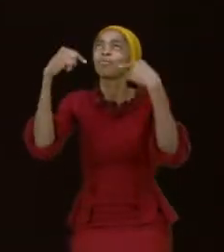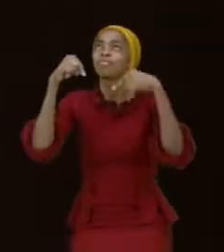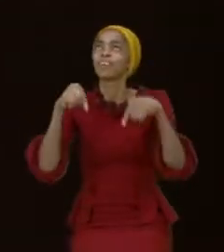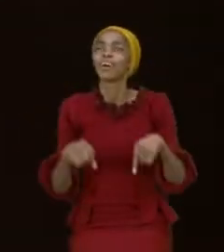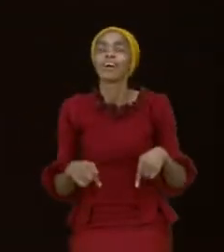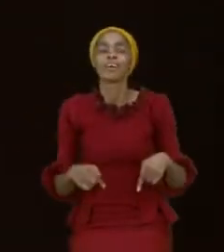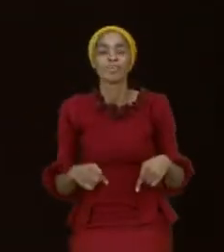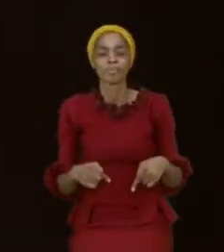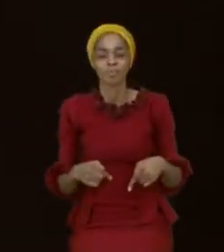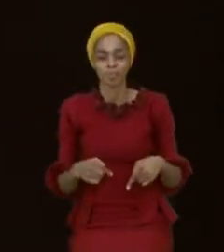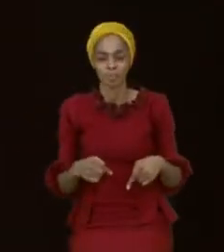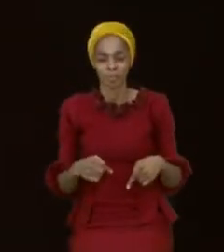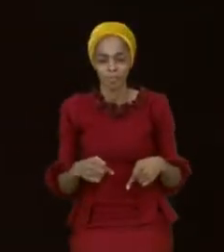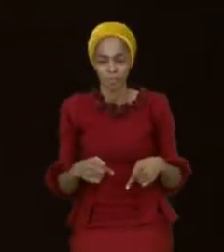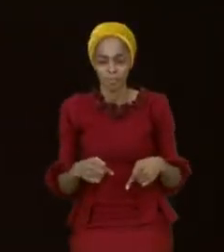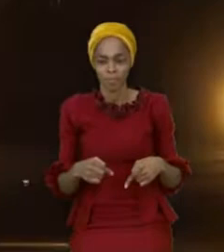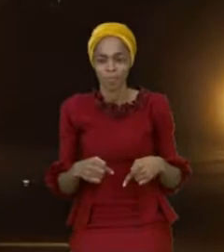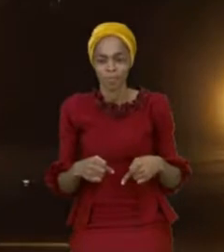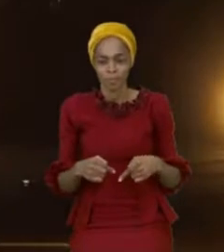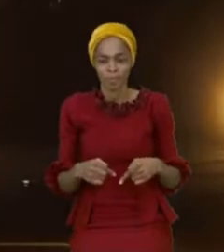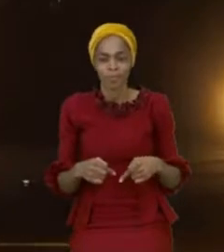fall down.